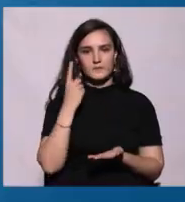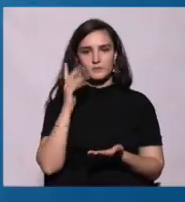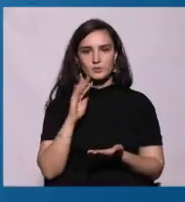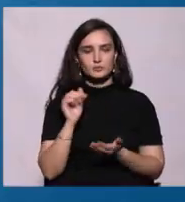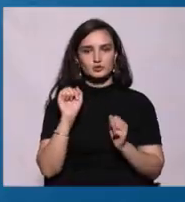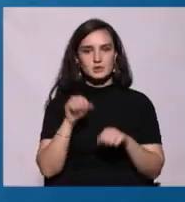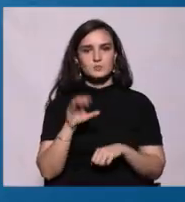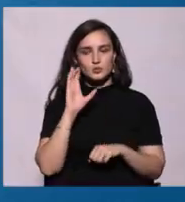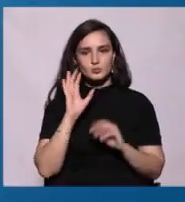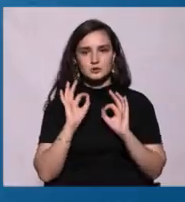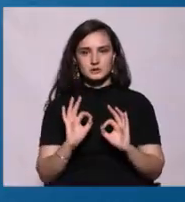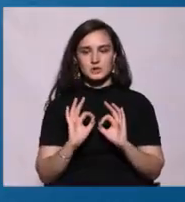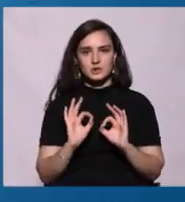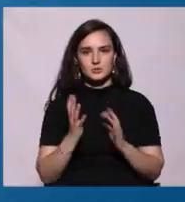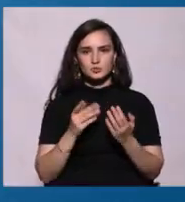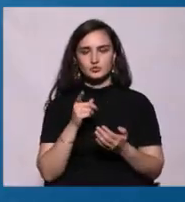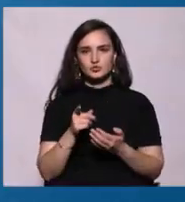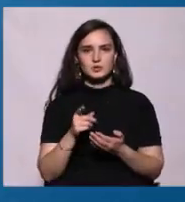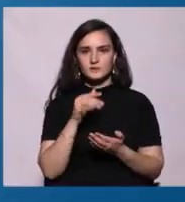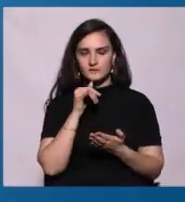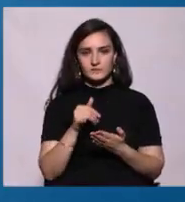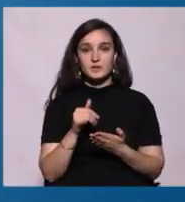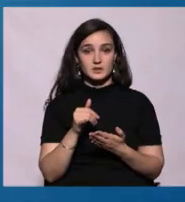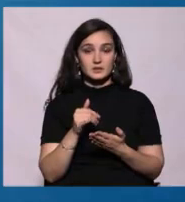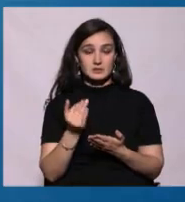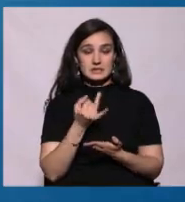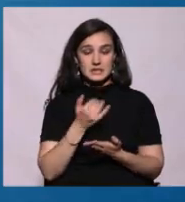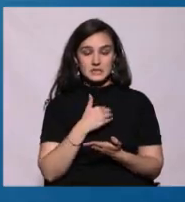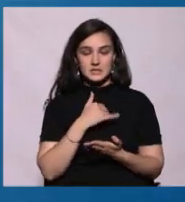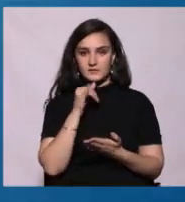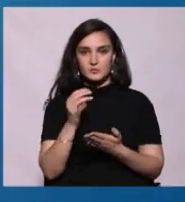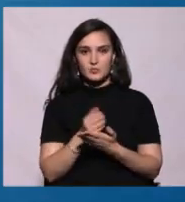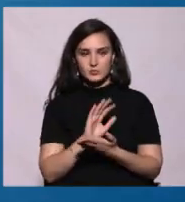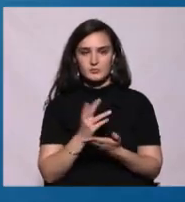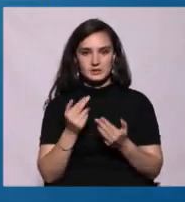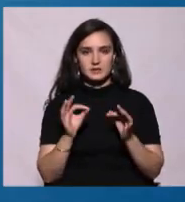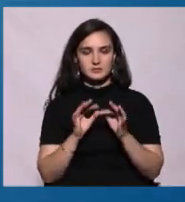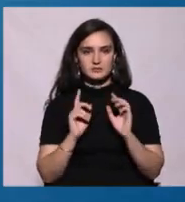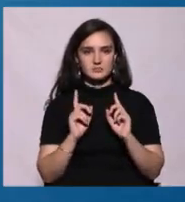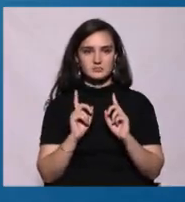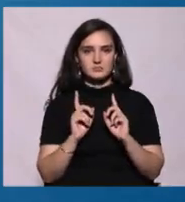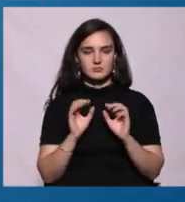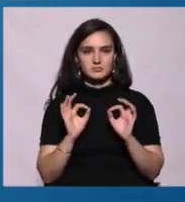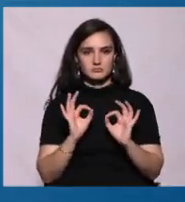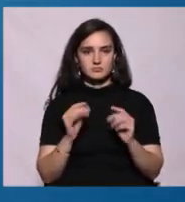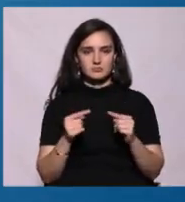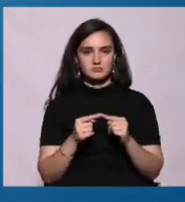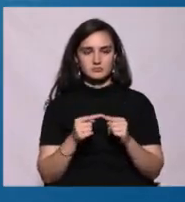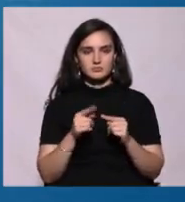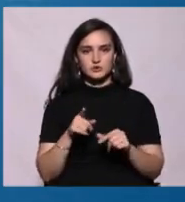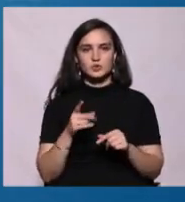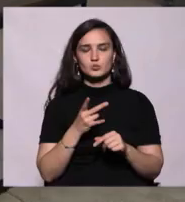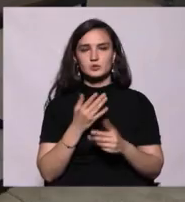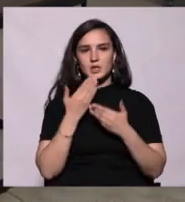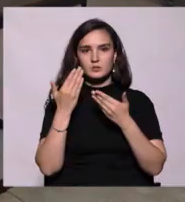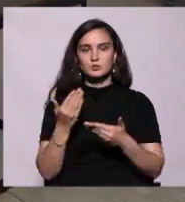can listen carefully directly if you don't find customers' interests first. Exactly. So after you greet the customer, you need to